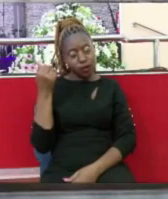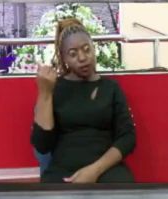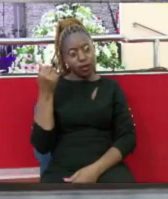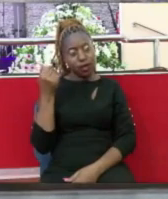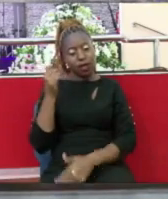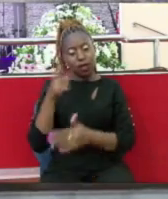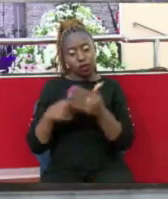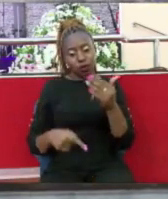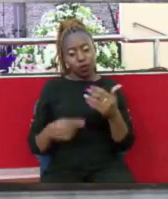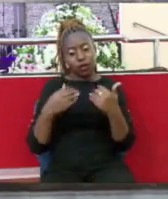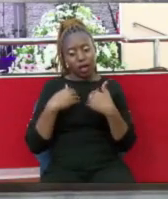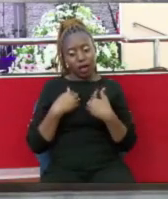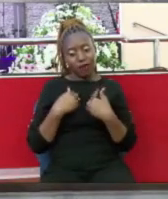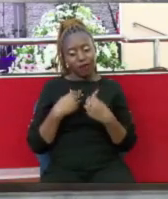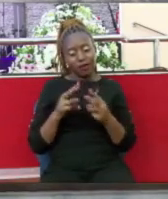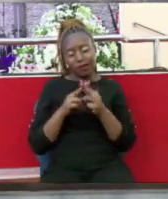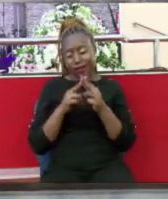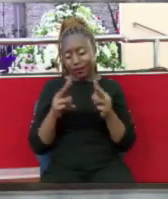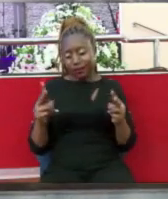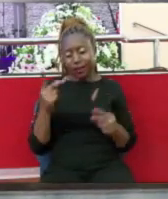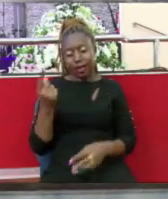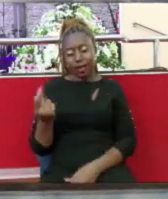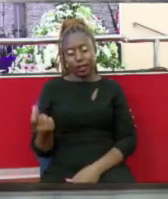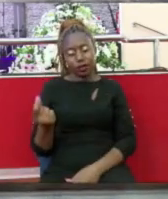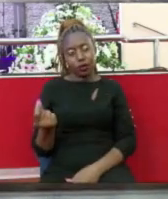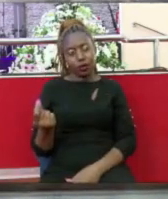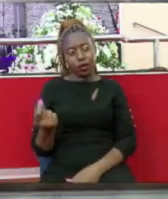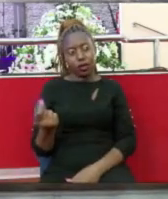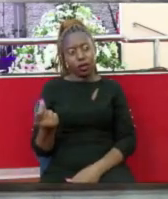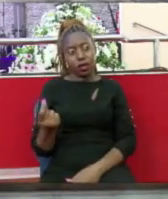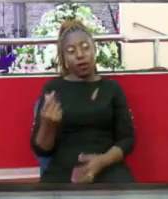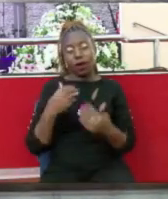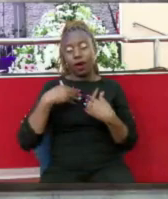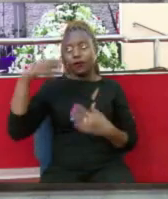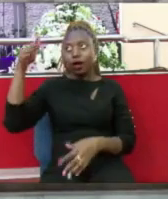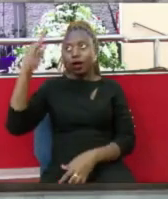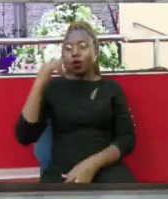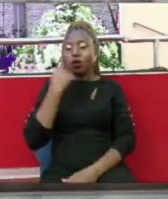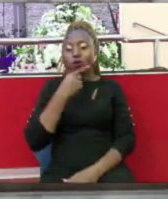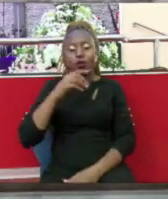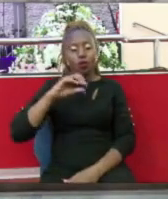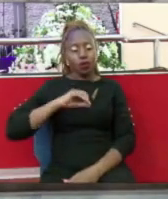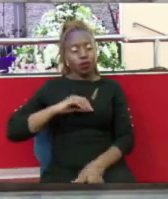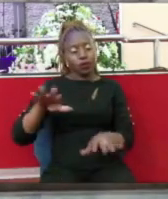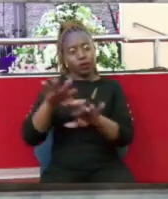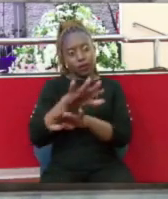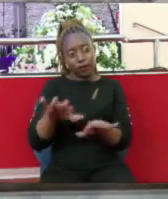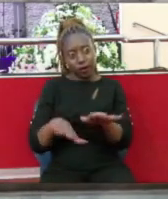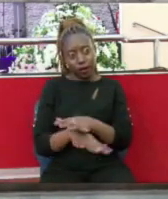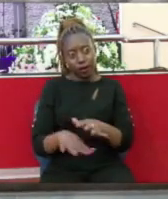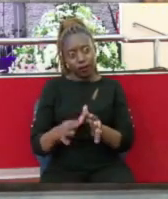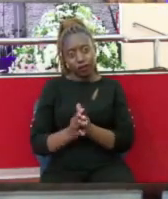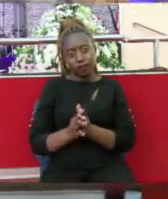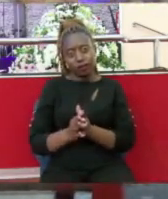have is very little. Akasahau ambacho ako nacho ni kidogo sana. There is a God who owns everything. Kuna Mungu ambaye anamiliki kila